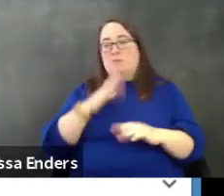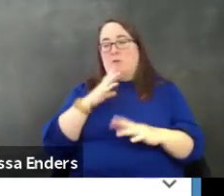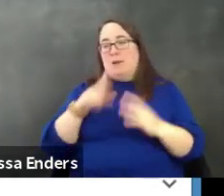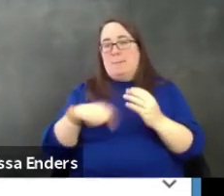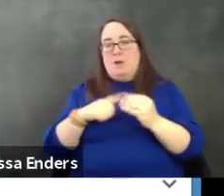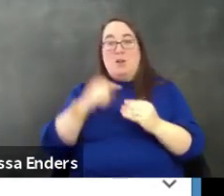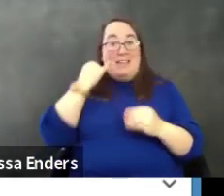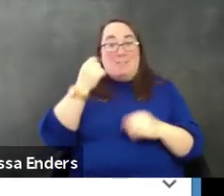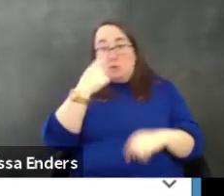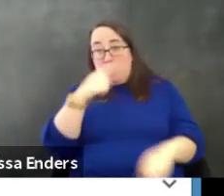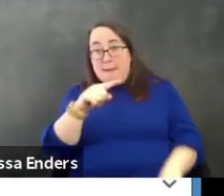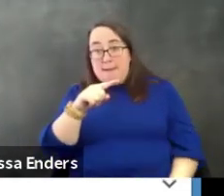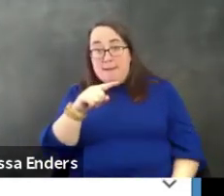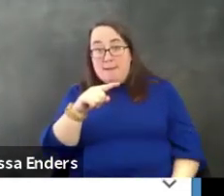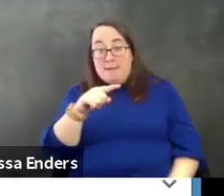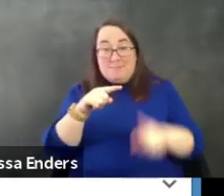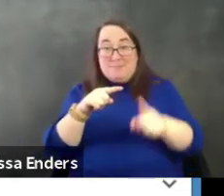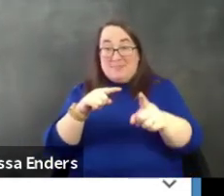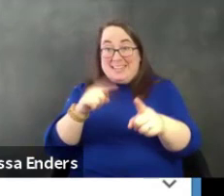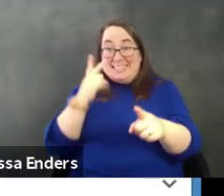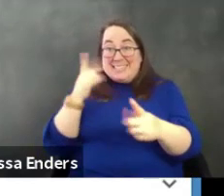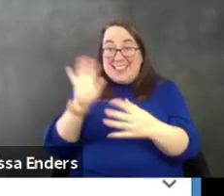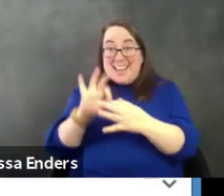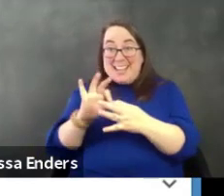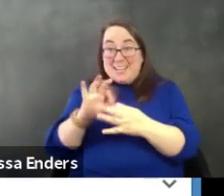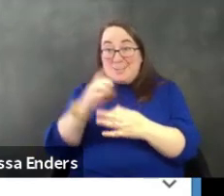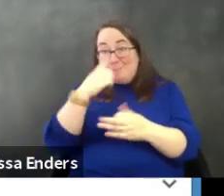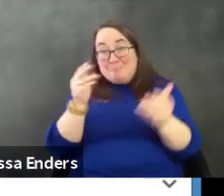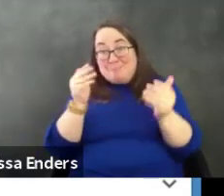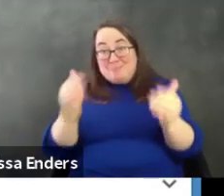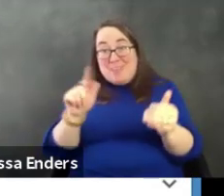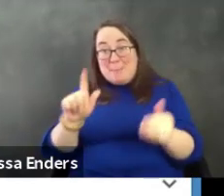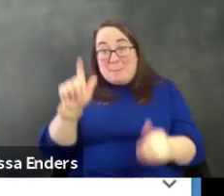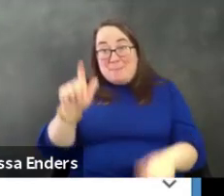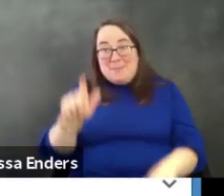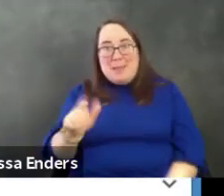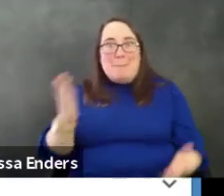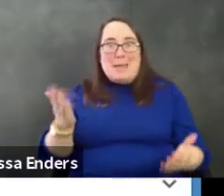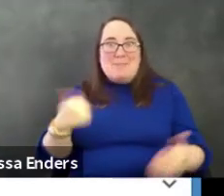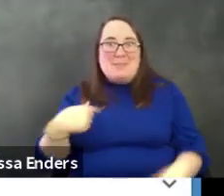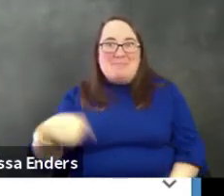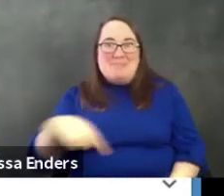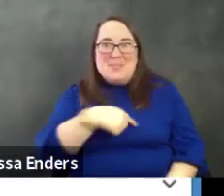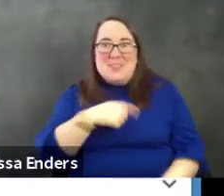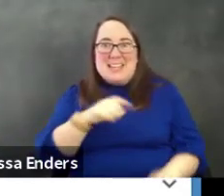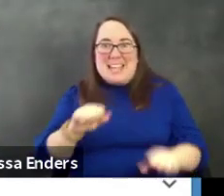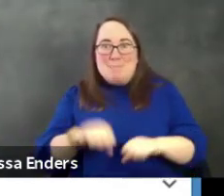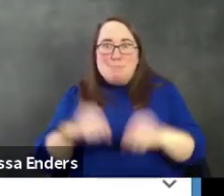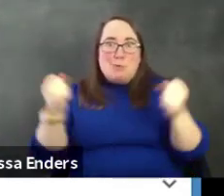could, what would be great is I have a Google Classroom set up. We're going to see if we can break Google right now because